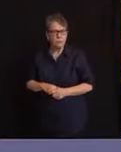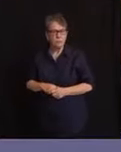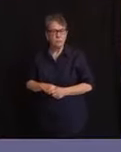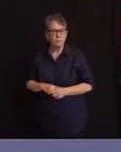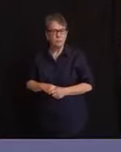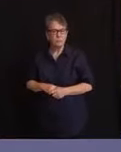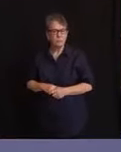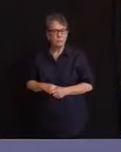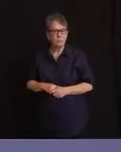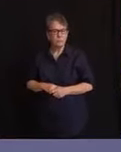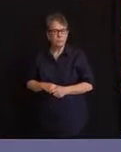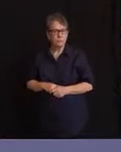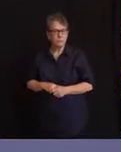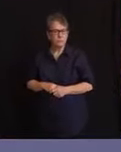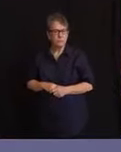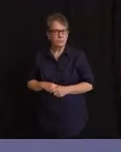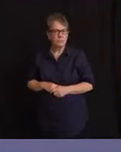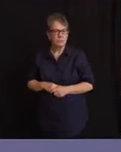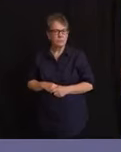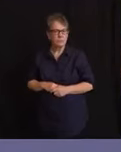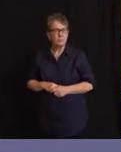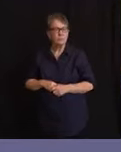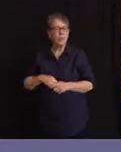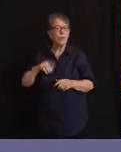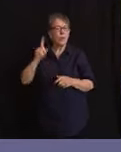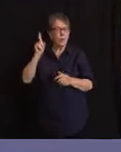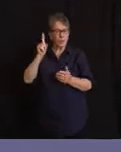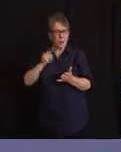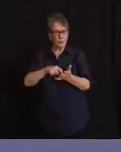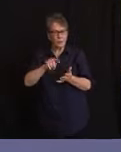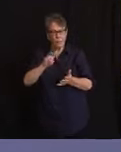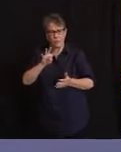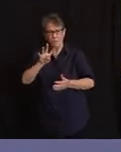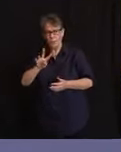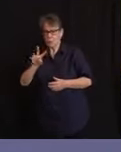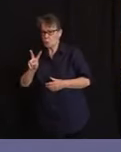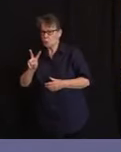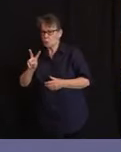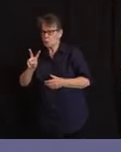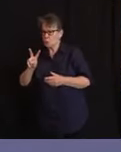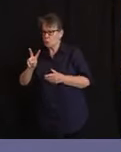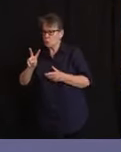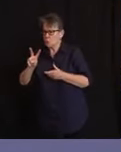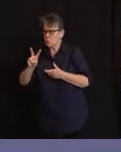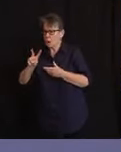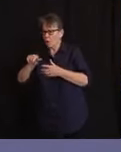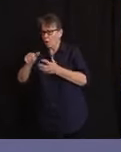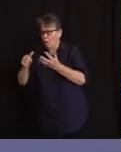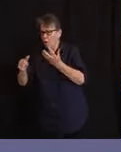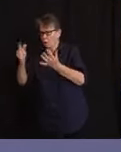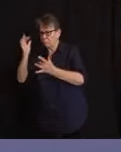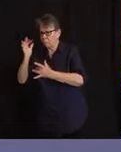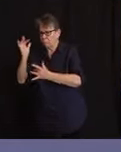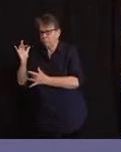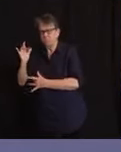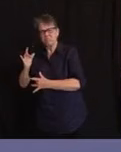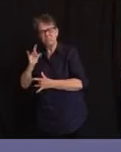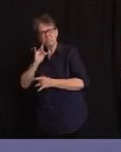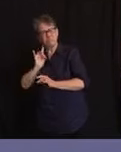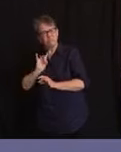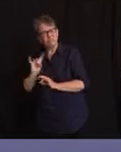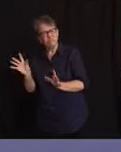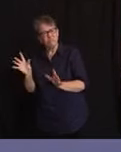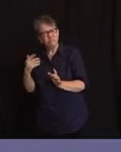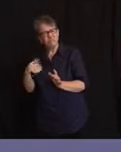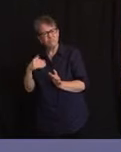It's shocking, but it's 3,156. We've been asked this before. That doesn't mean that no one else had an underlying